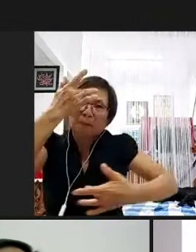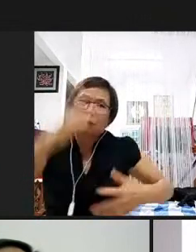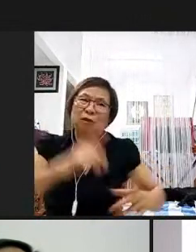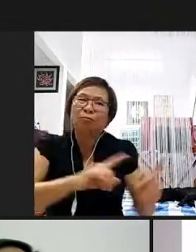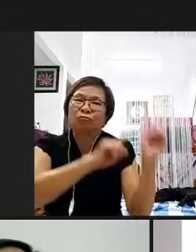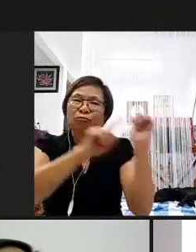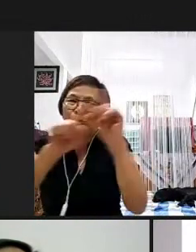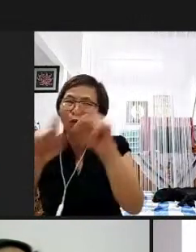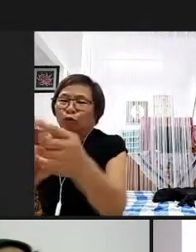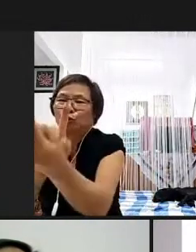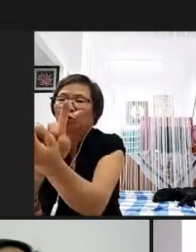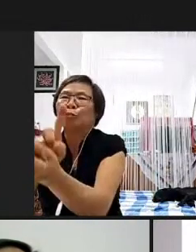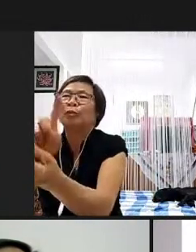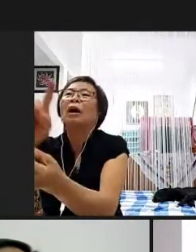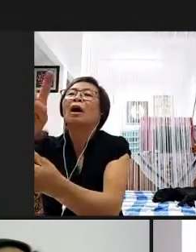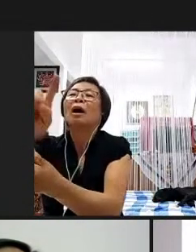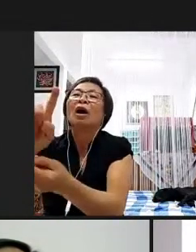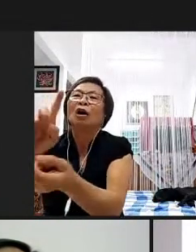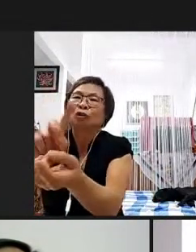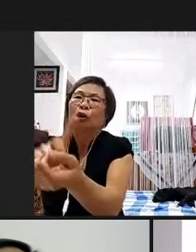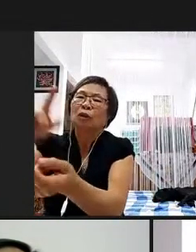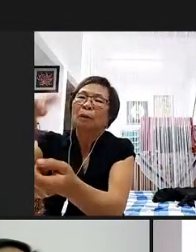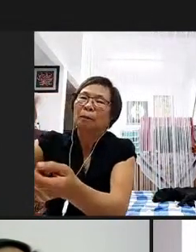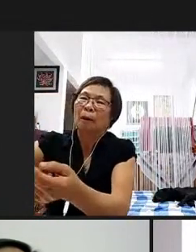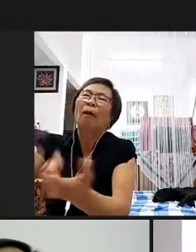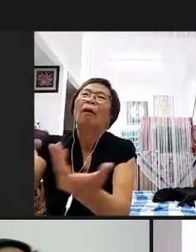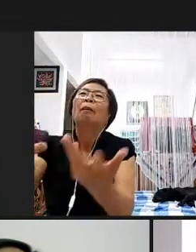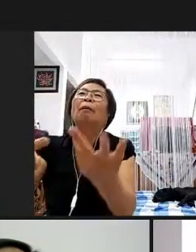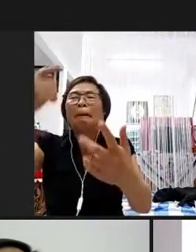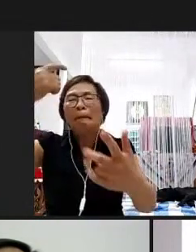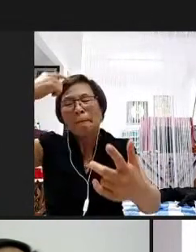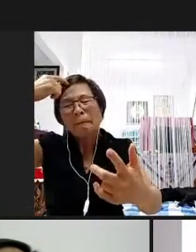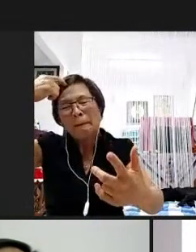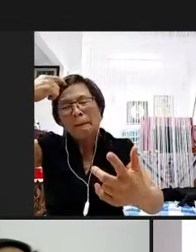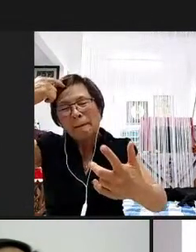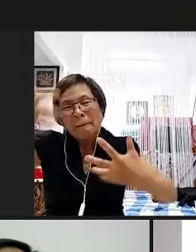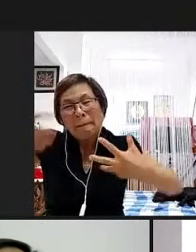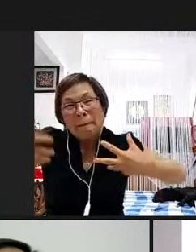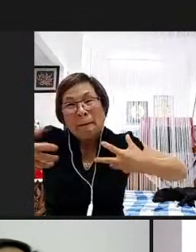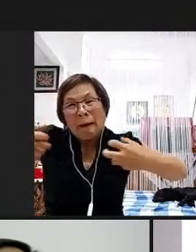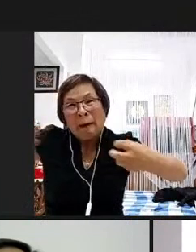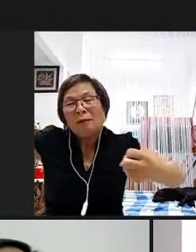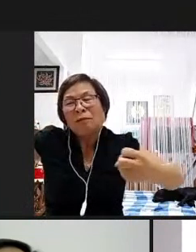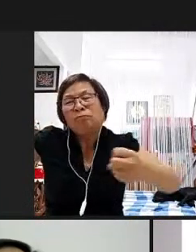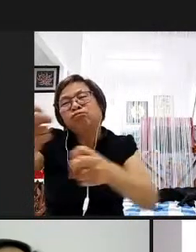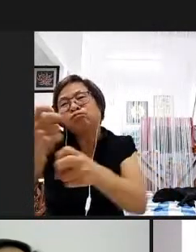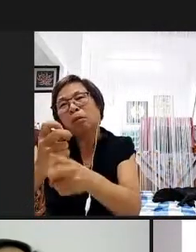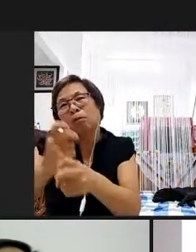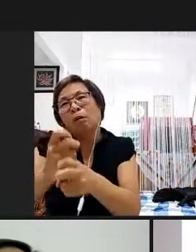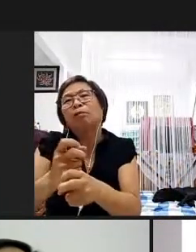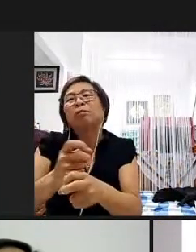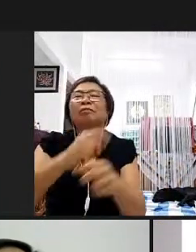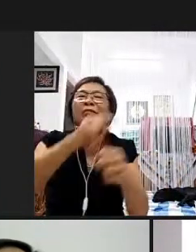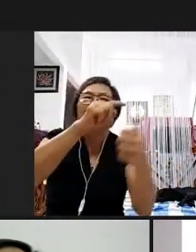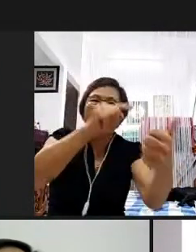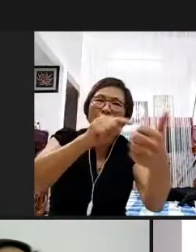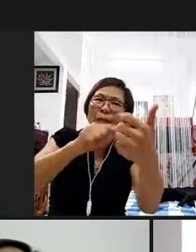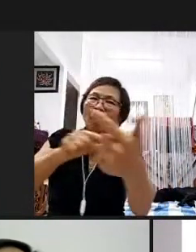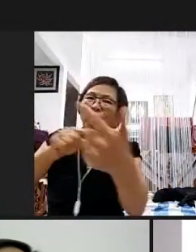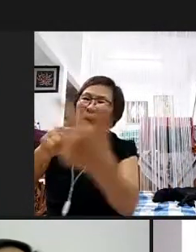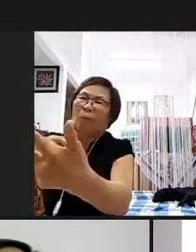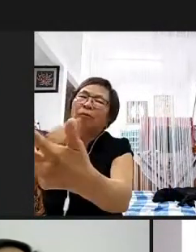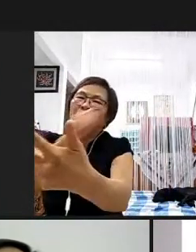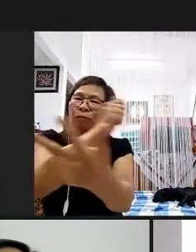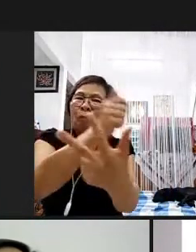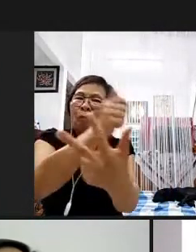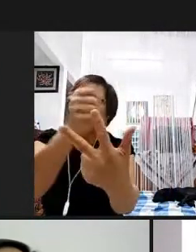specifically on mental health challenges. So Dr. Pang will share from the psychiatric area. So each of them will do that. Yeah.